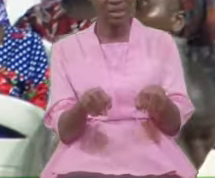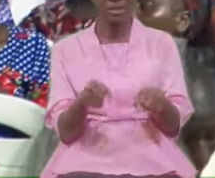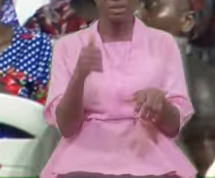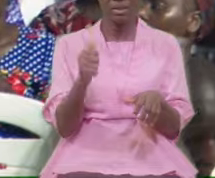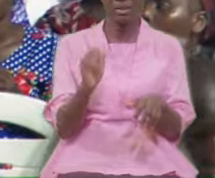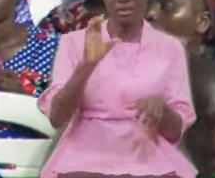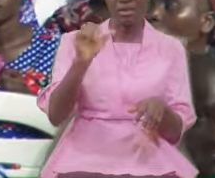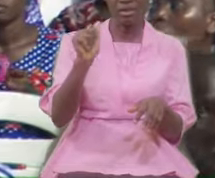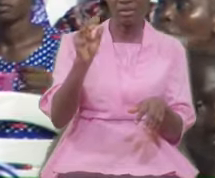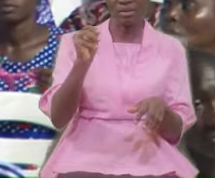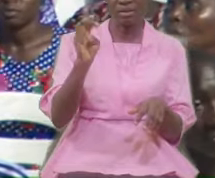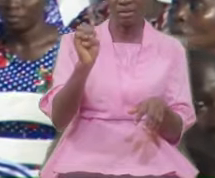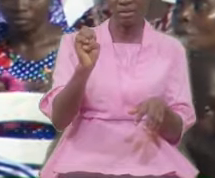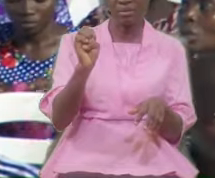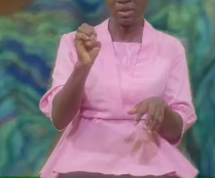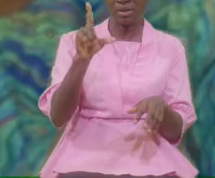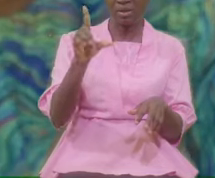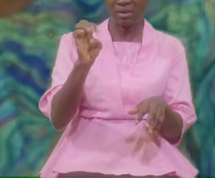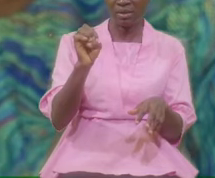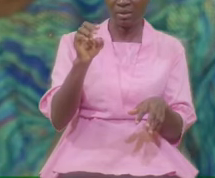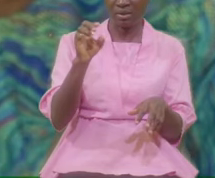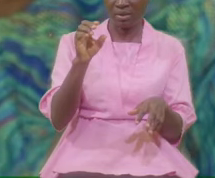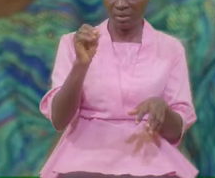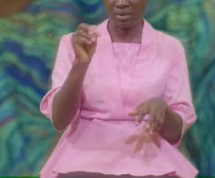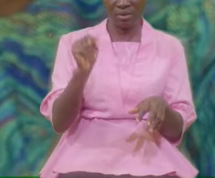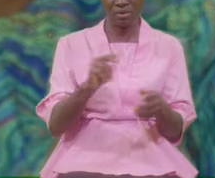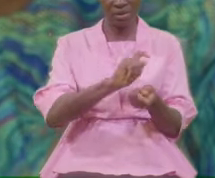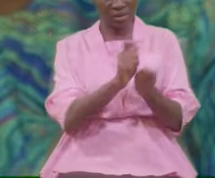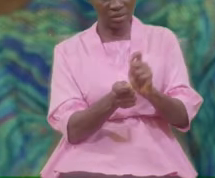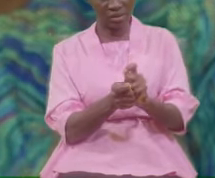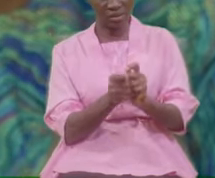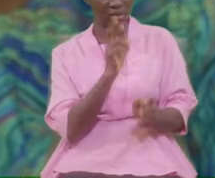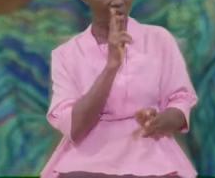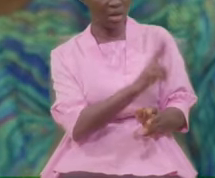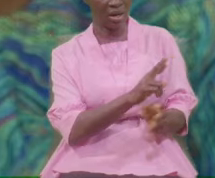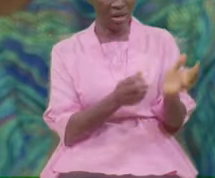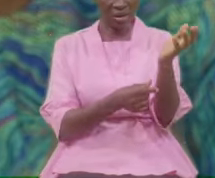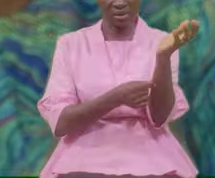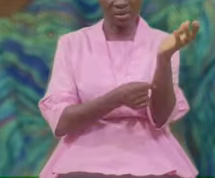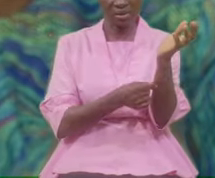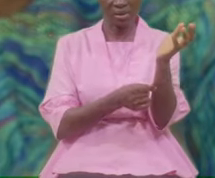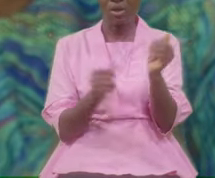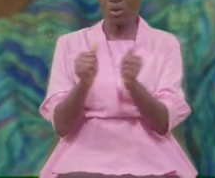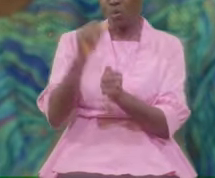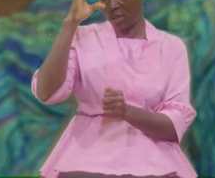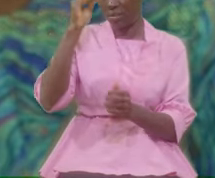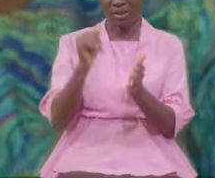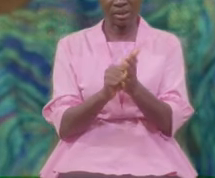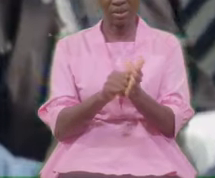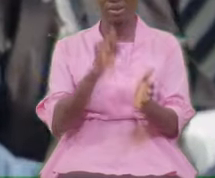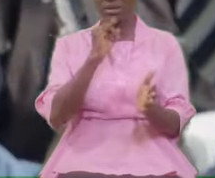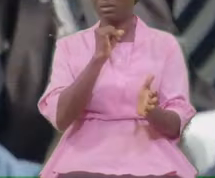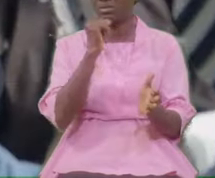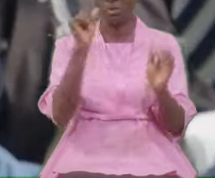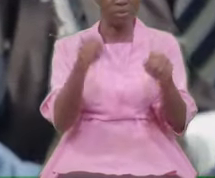Imposible pwede maus ang usab man that is impossible sa tao Imposible maus